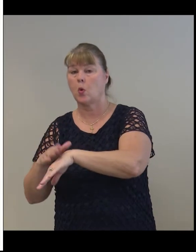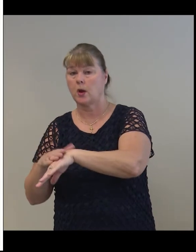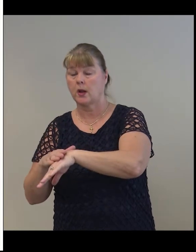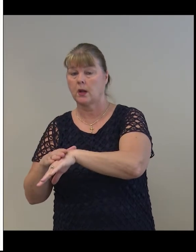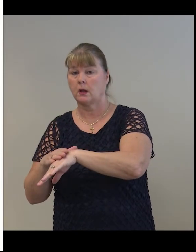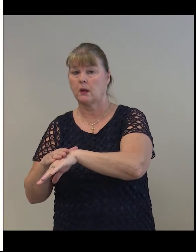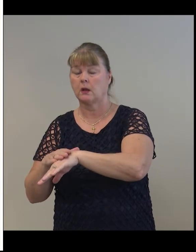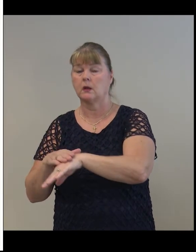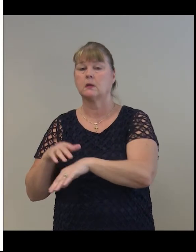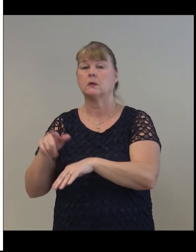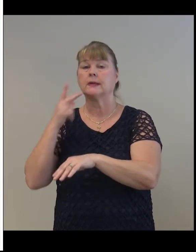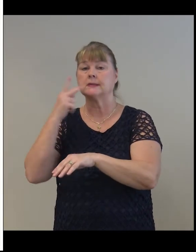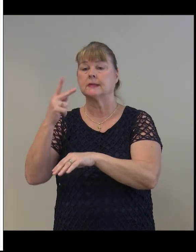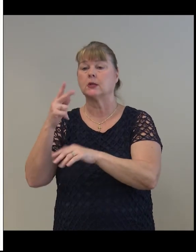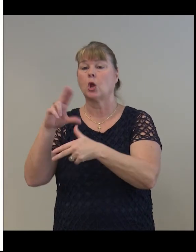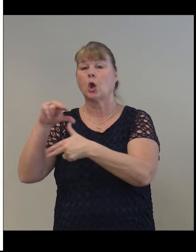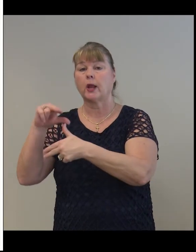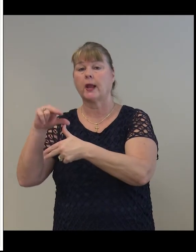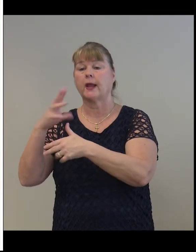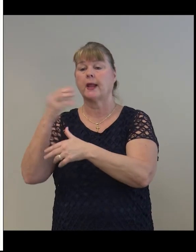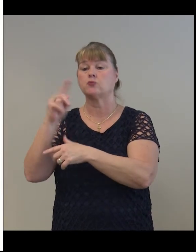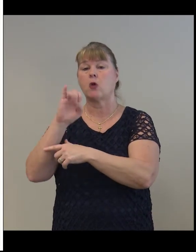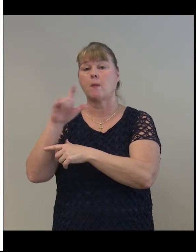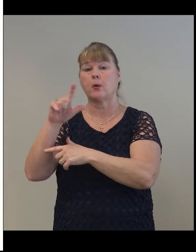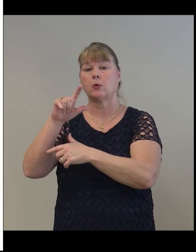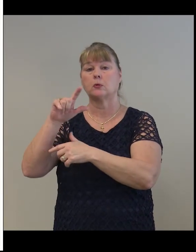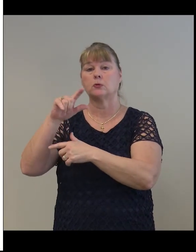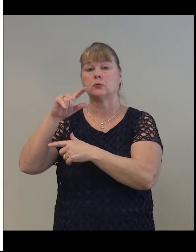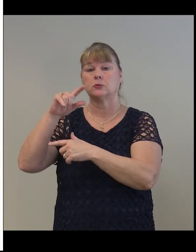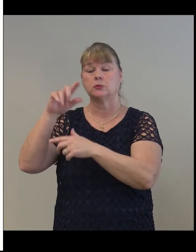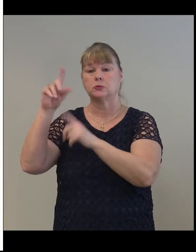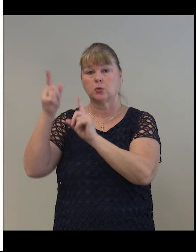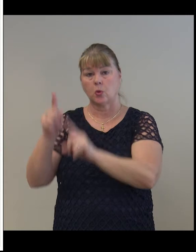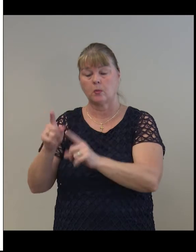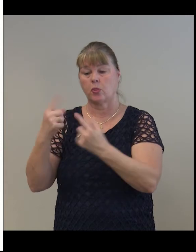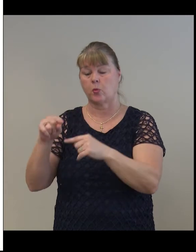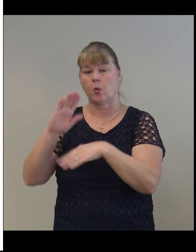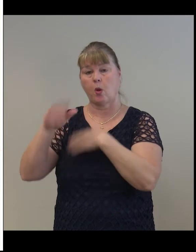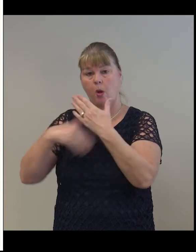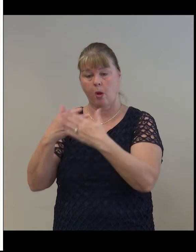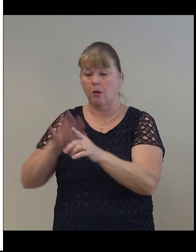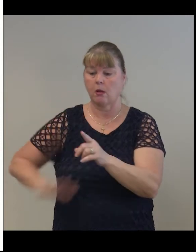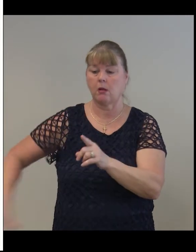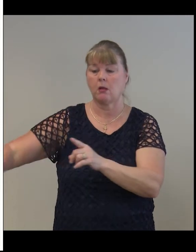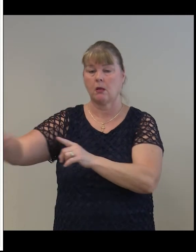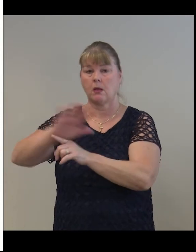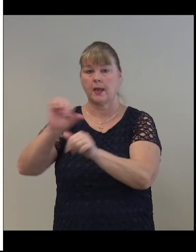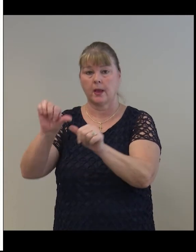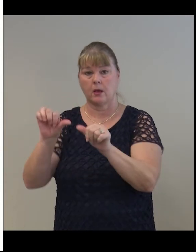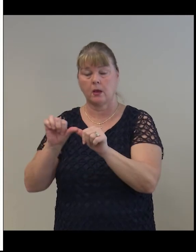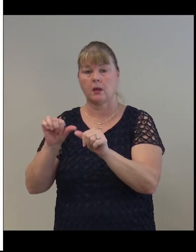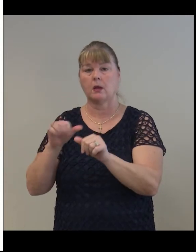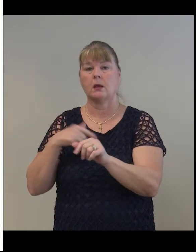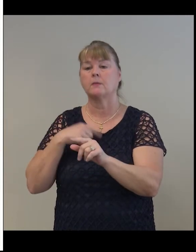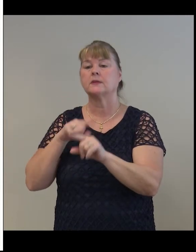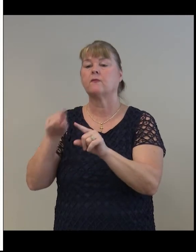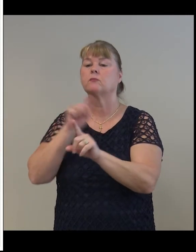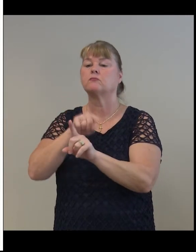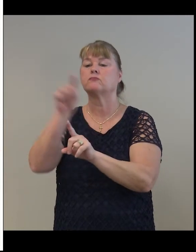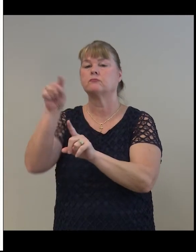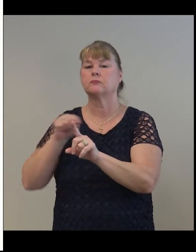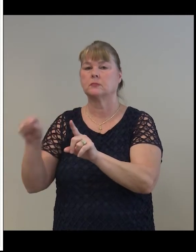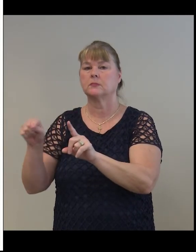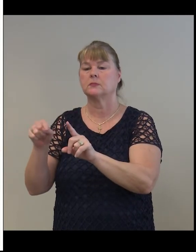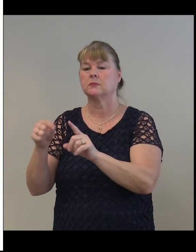and warnings. You can see hurricane and tropical storm throughout the entire graphic, and as it's hitting